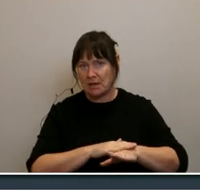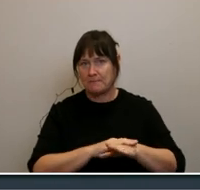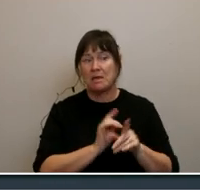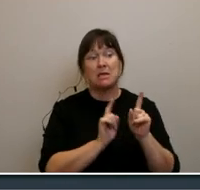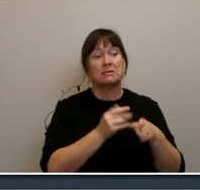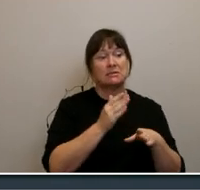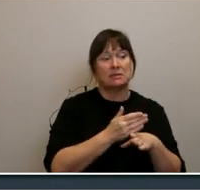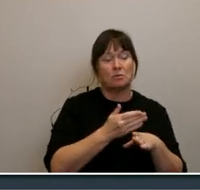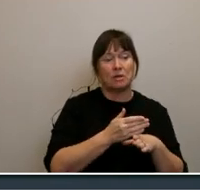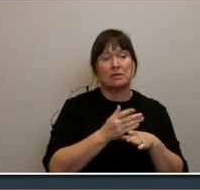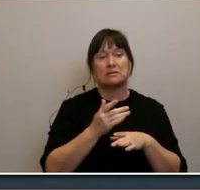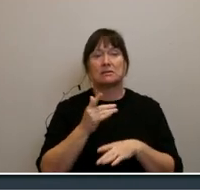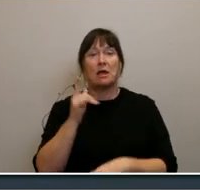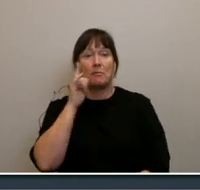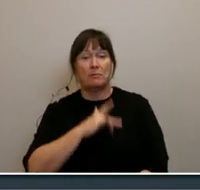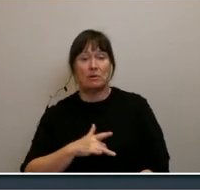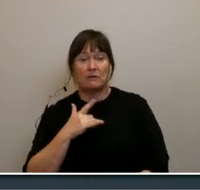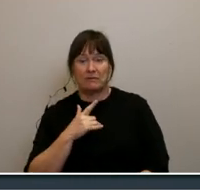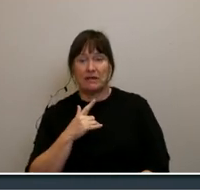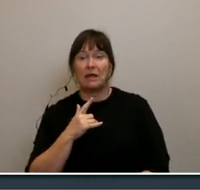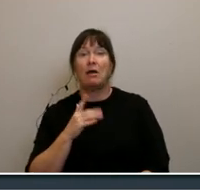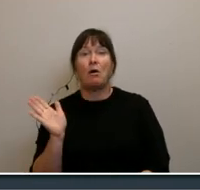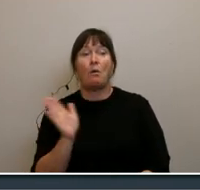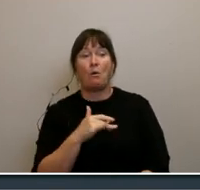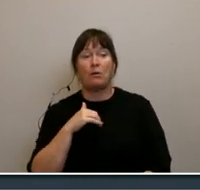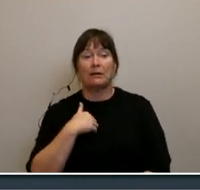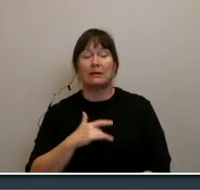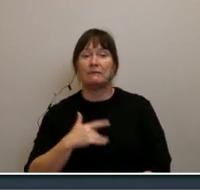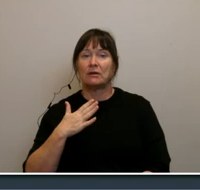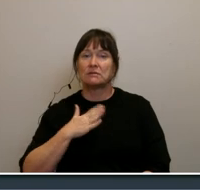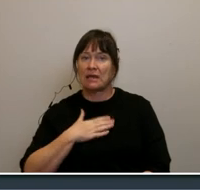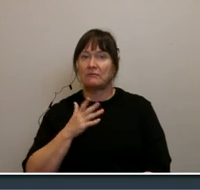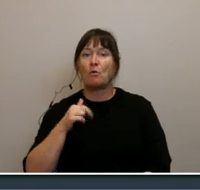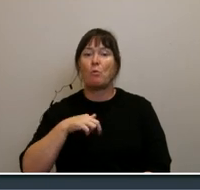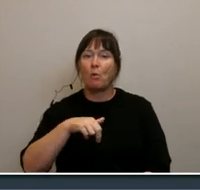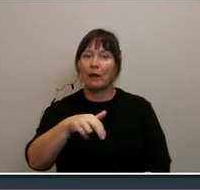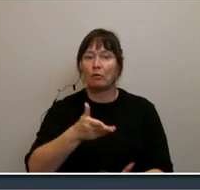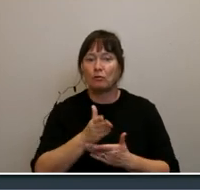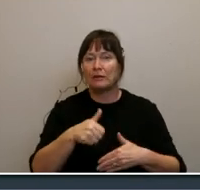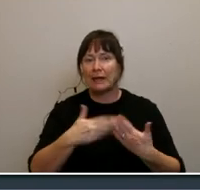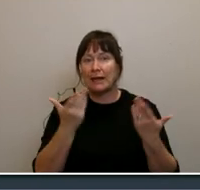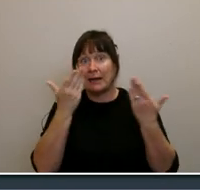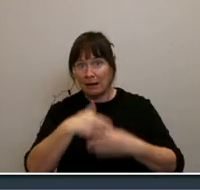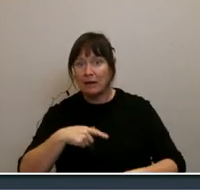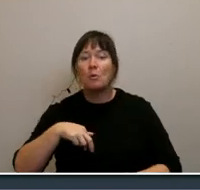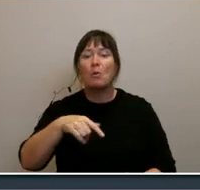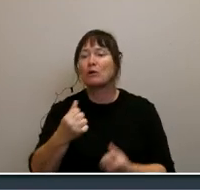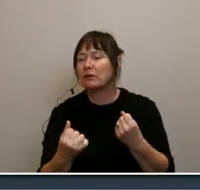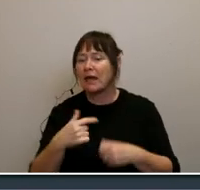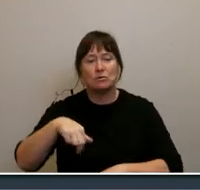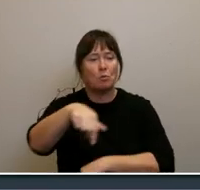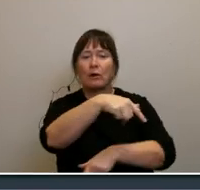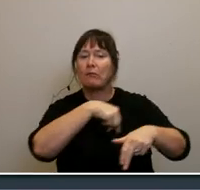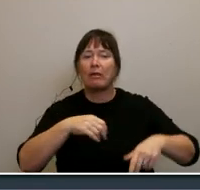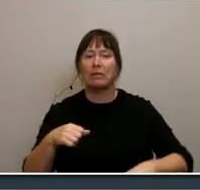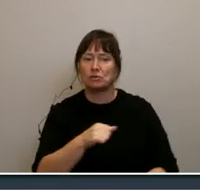workers, residents and visitors need to feel safe walking the streets in their cars during the day and in the evenings. Why